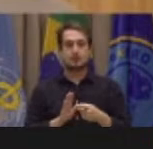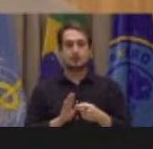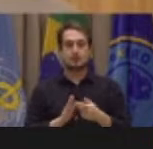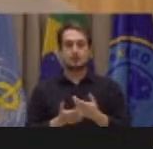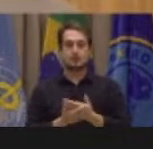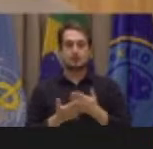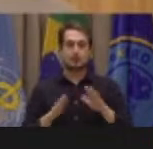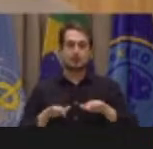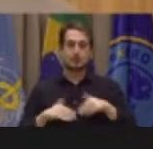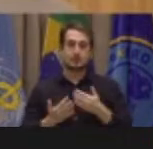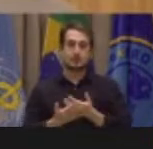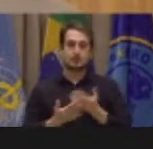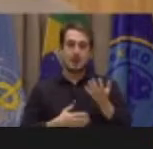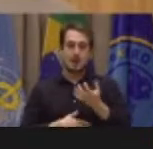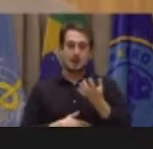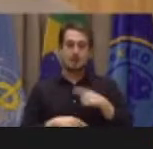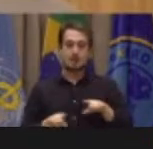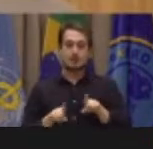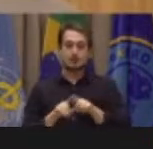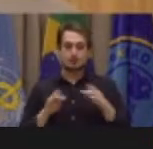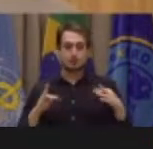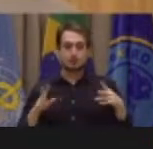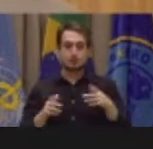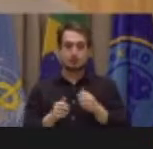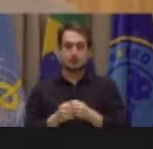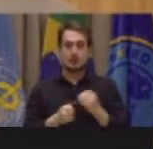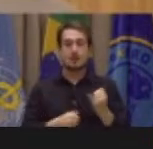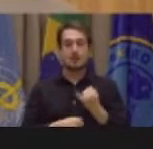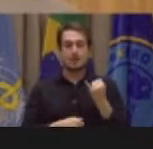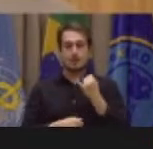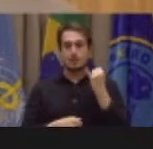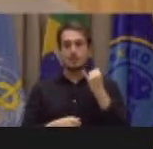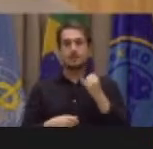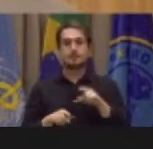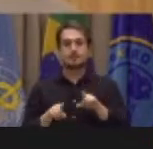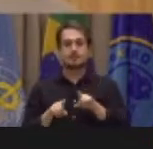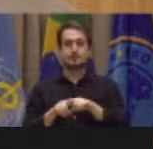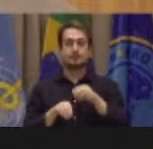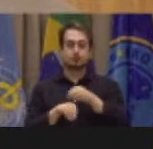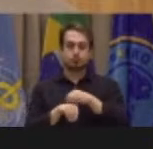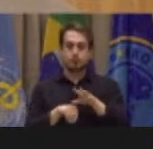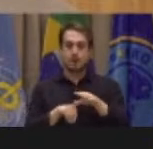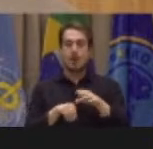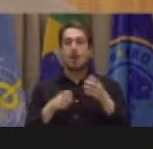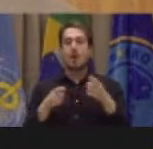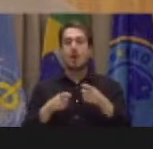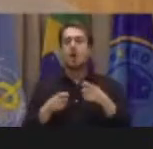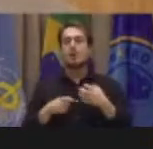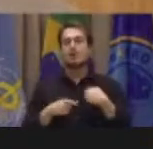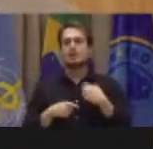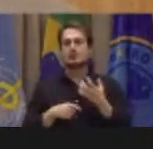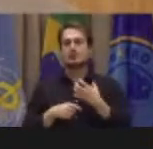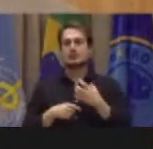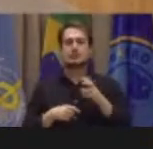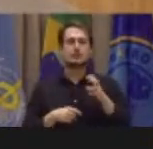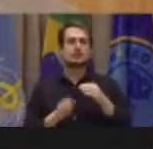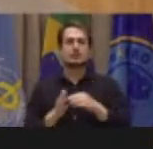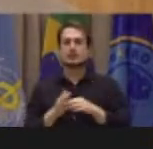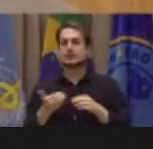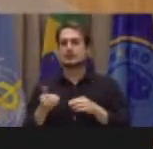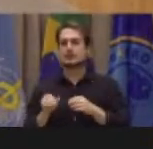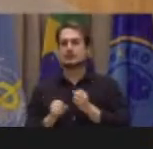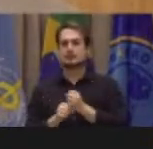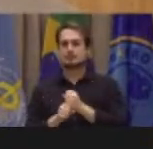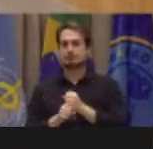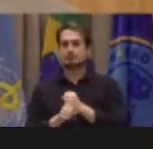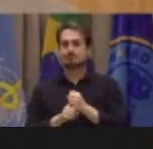problems that are happening today. So I would think it's very important to conduct this exercise, to think